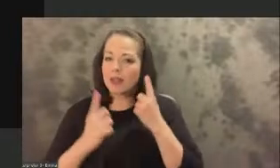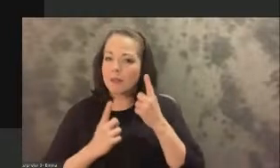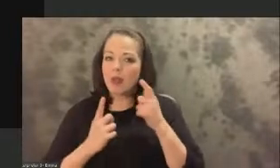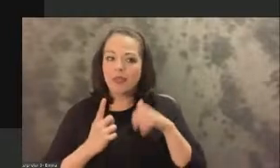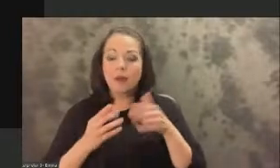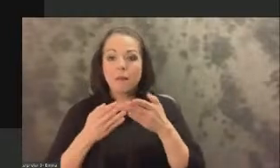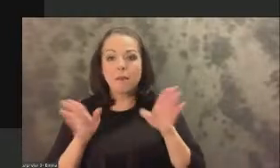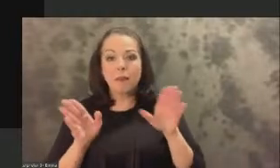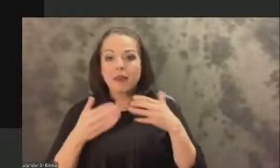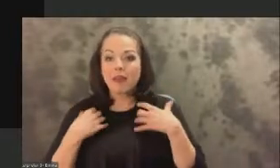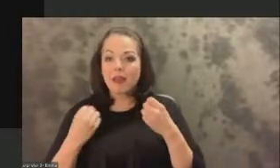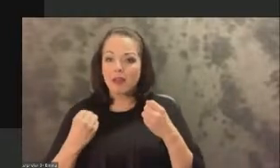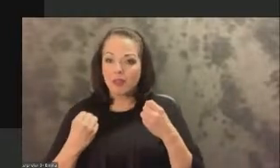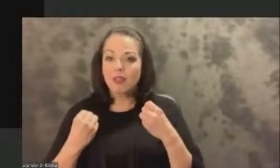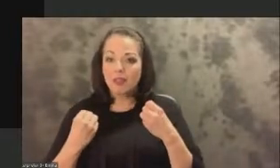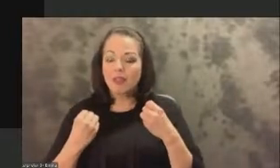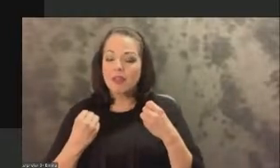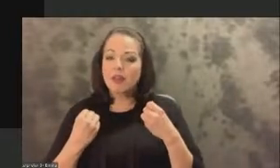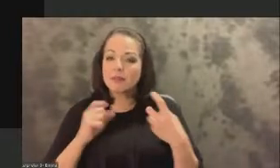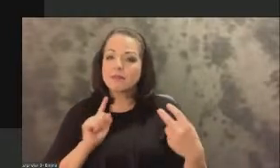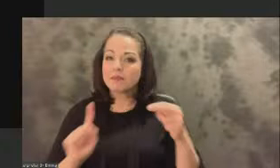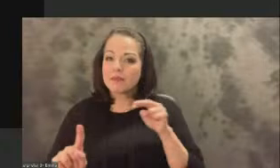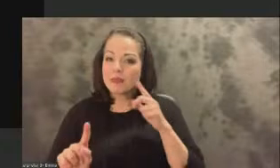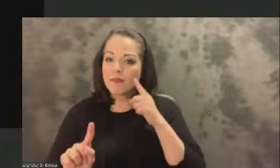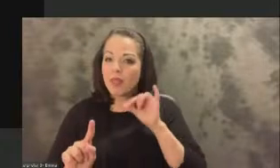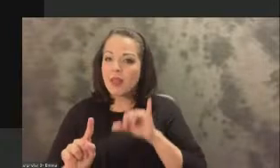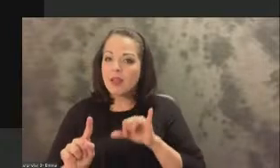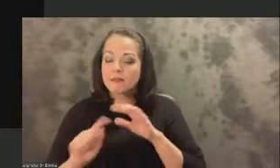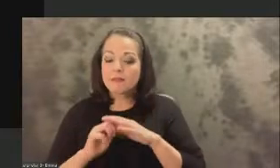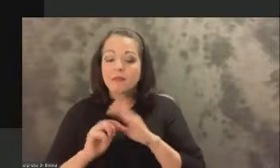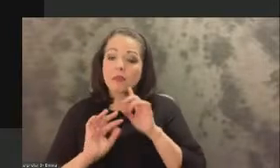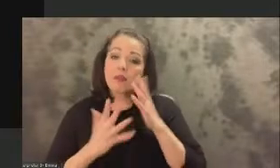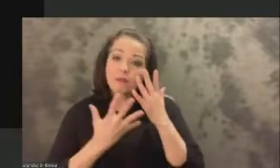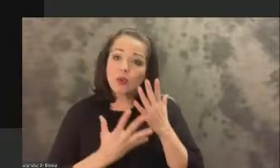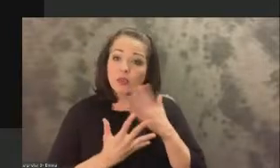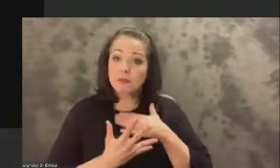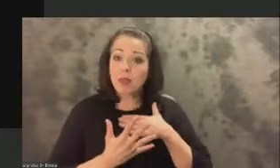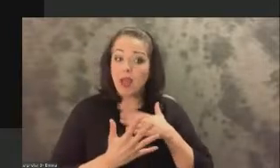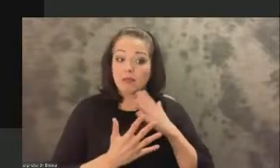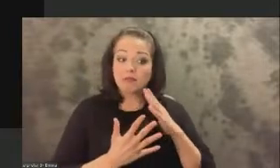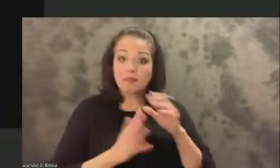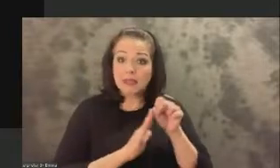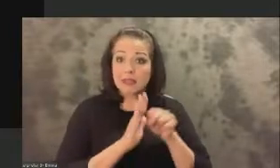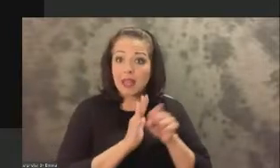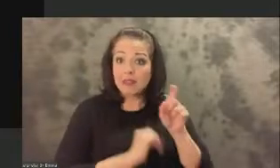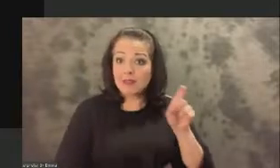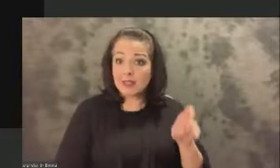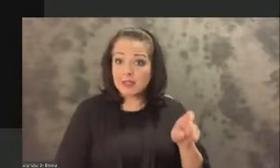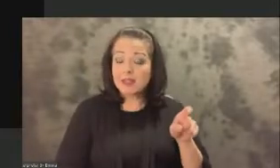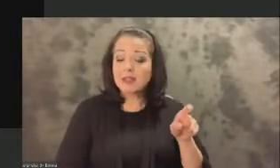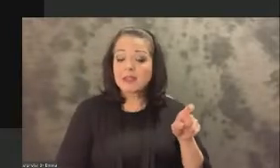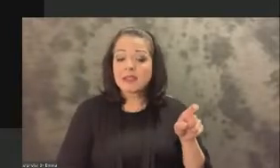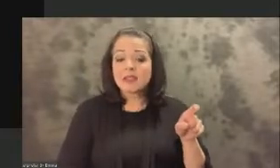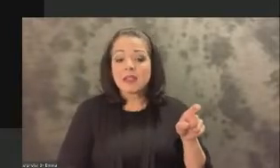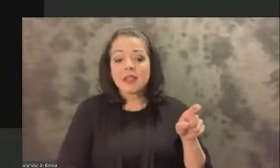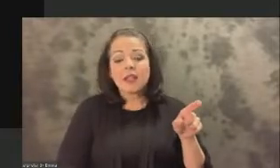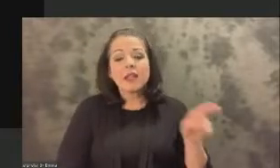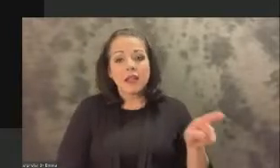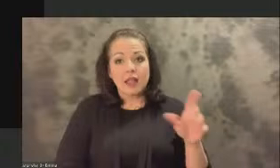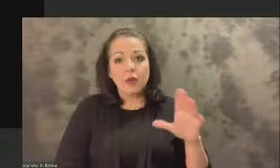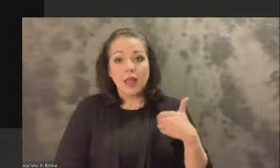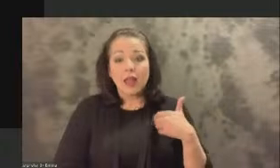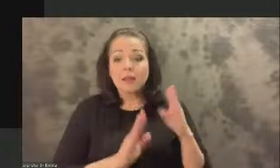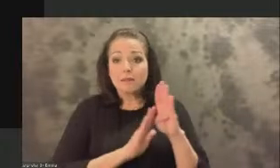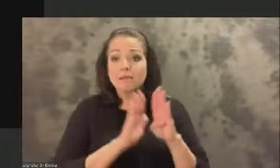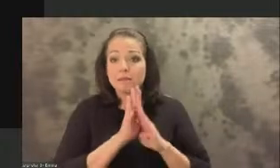health aspect of it. And unfortunately, in my state of Texas, there was a bill